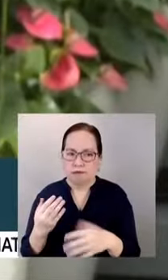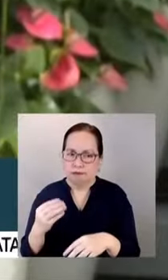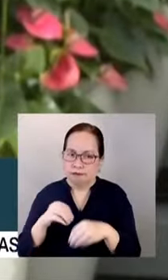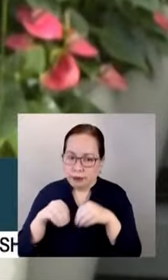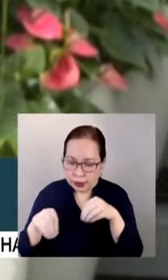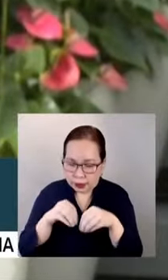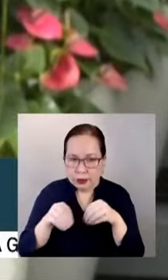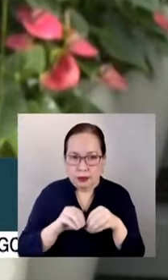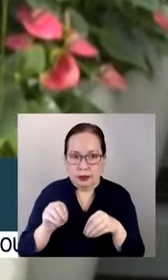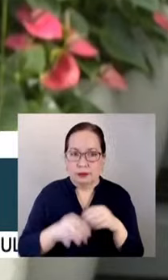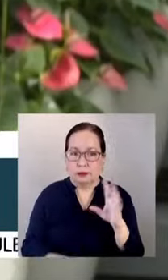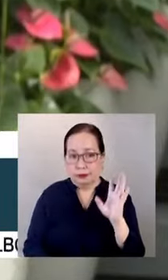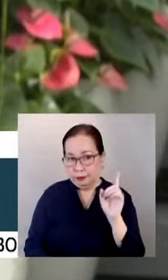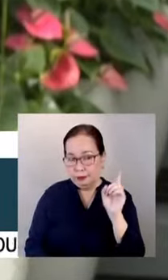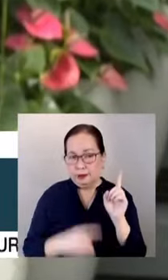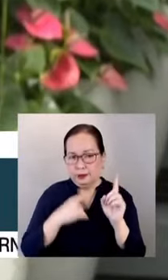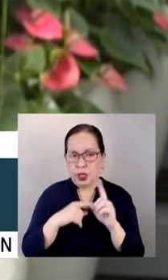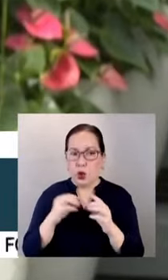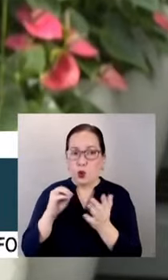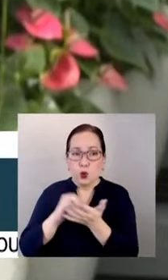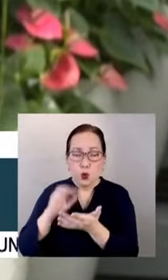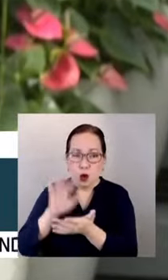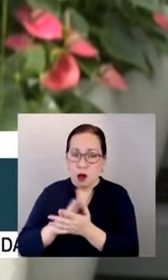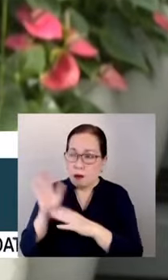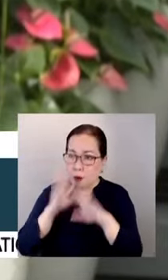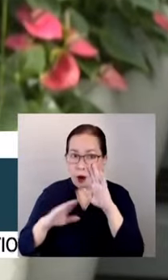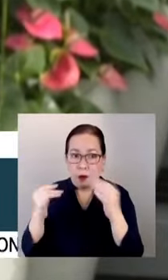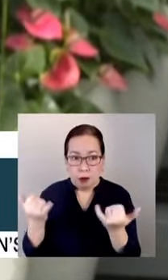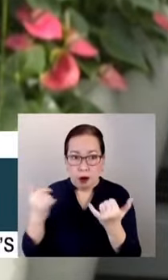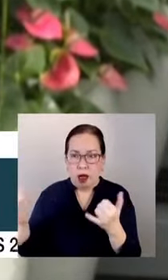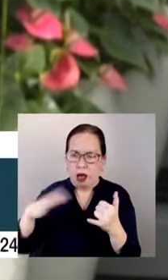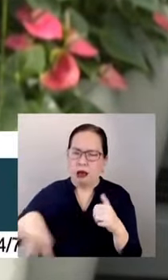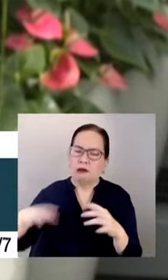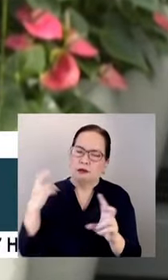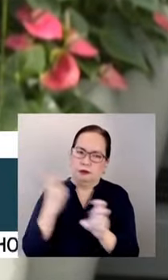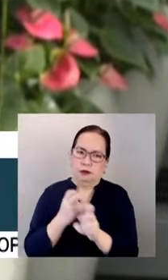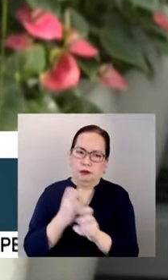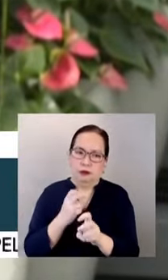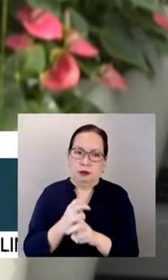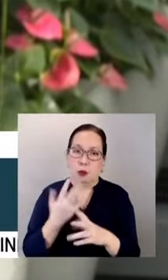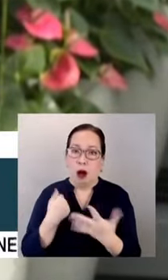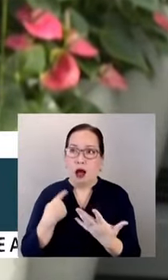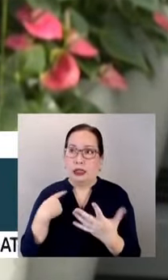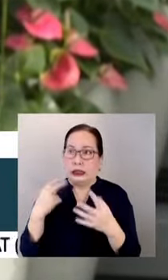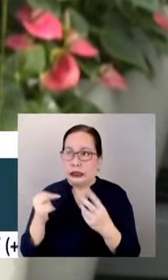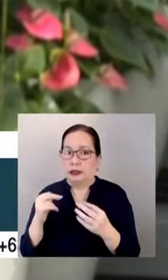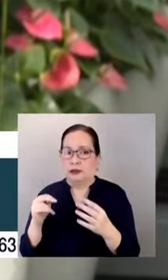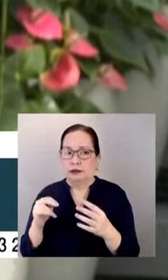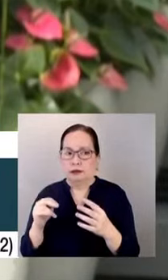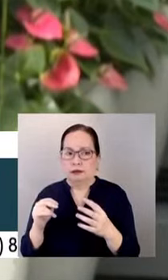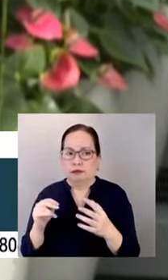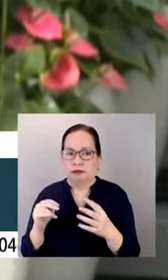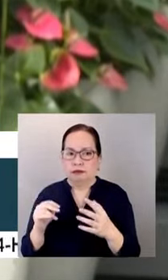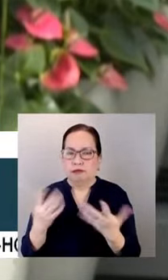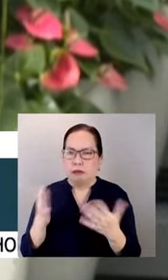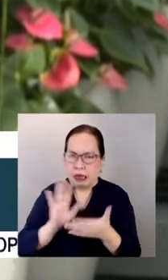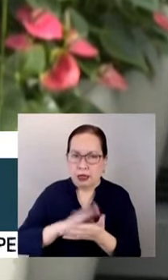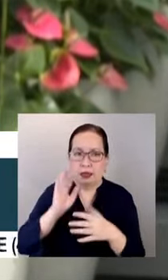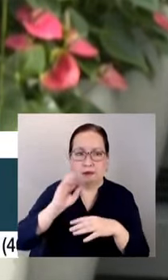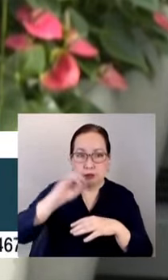Debt problem becomes even larger in an environment you have weak growth and higher interest rates.